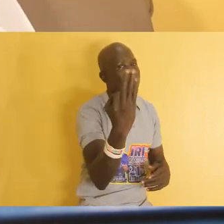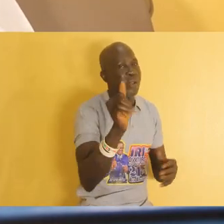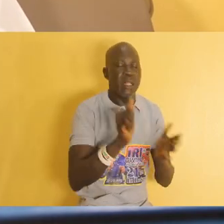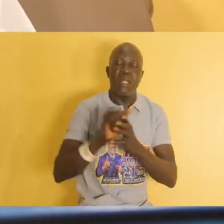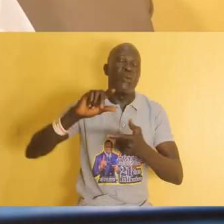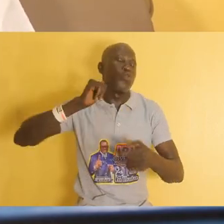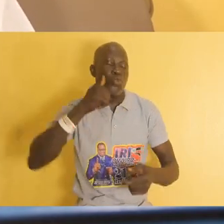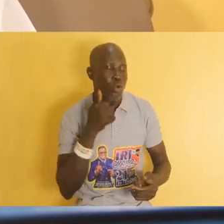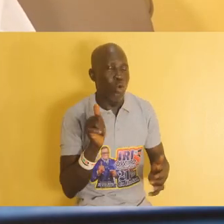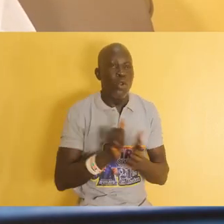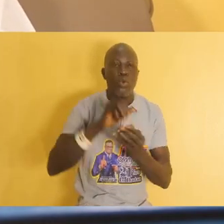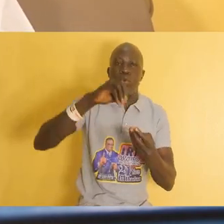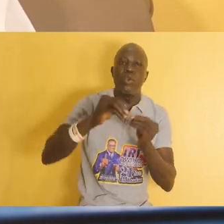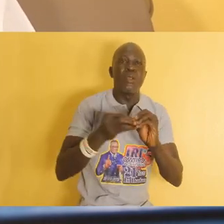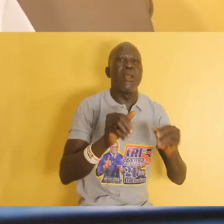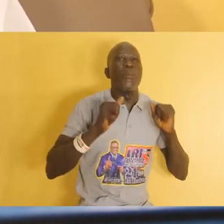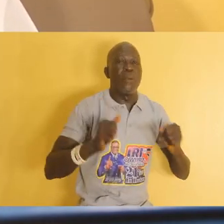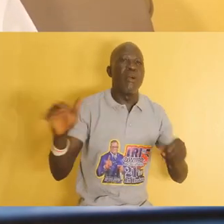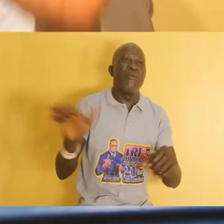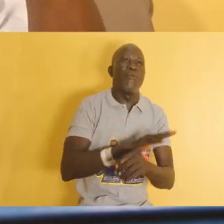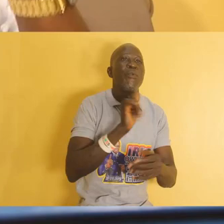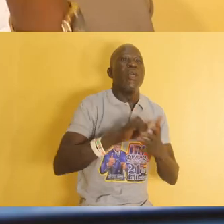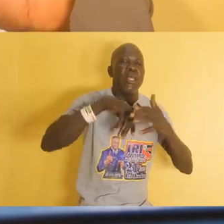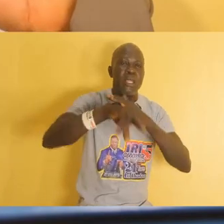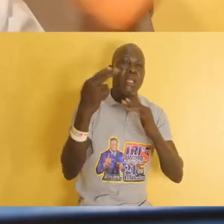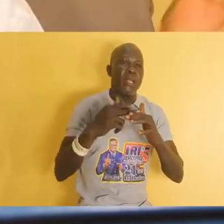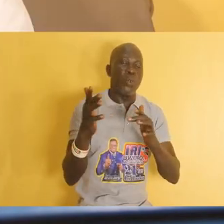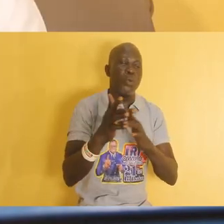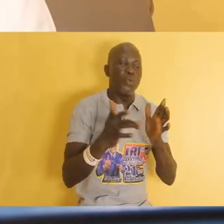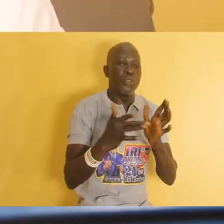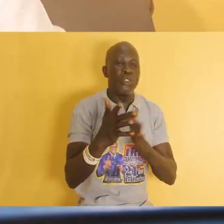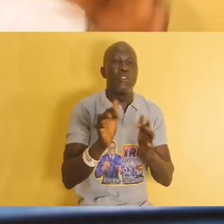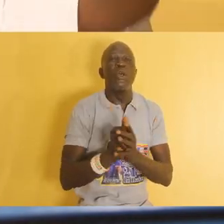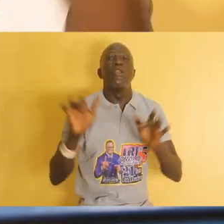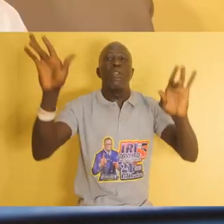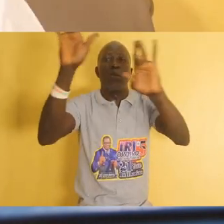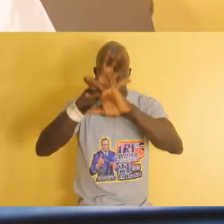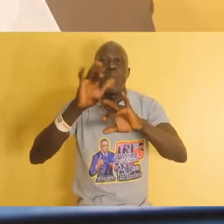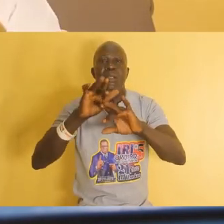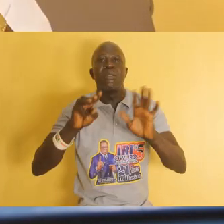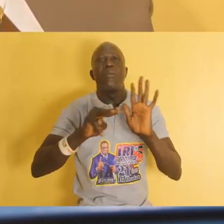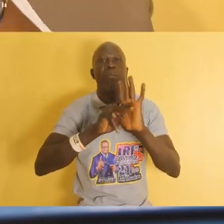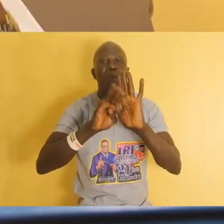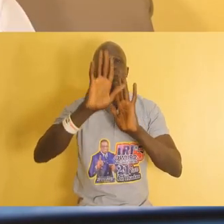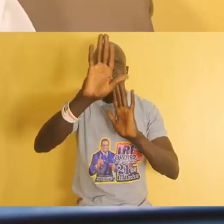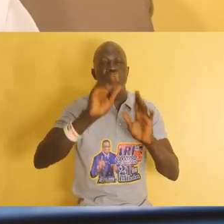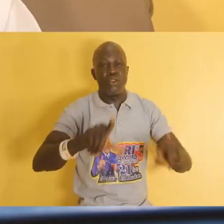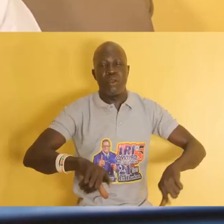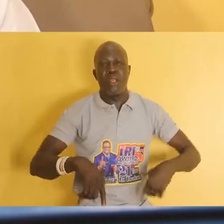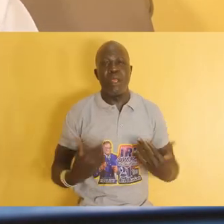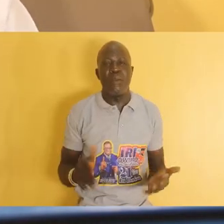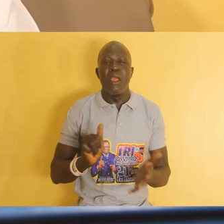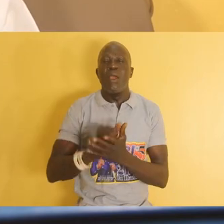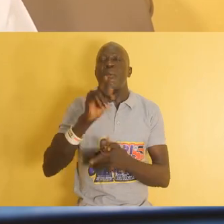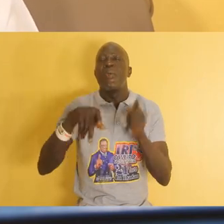know, Friday. This your love. Oh, my God. I'm going to pray. Yes, power. Robby Cassandra. In the name of Jesus. I'm going to pray. Yeah, did it? I want